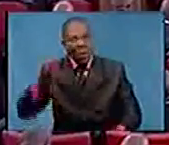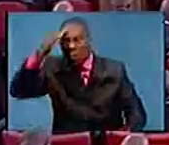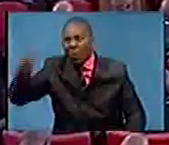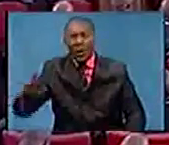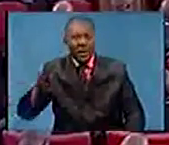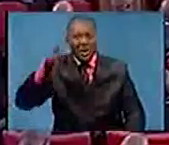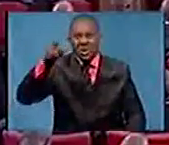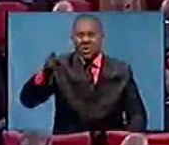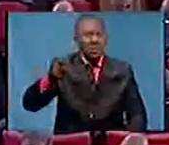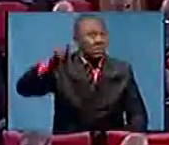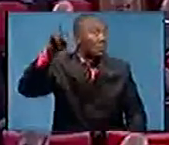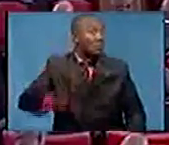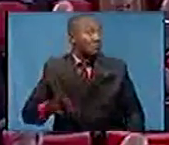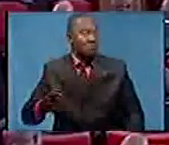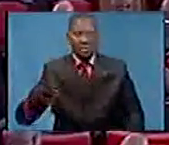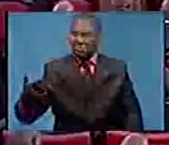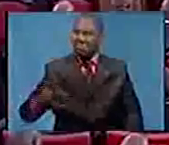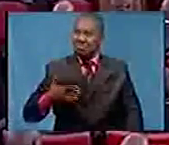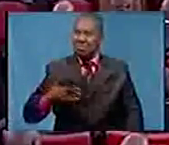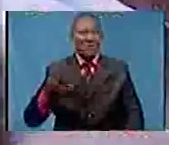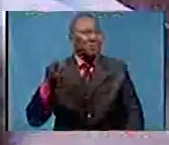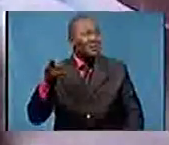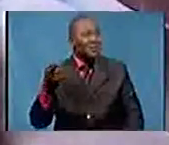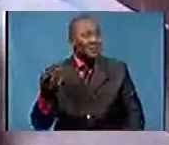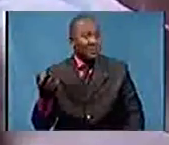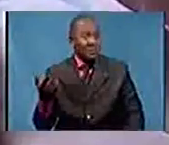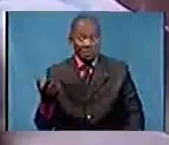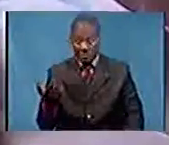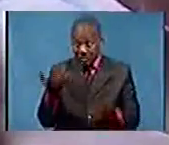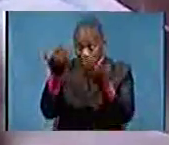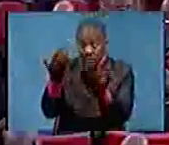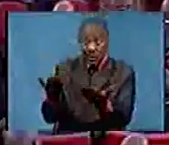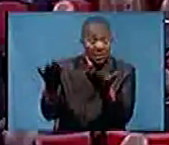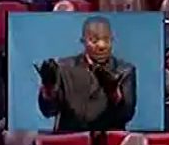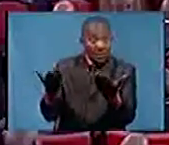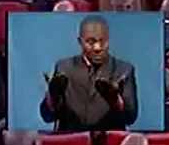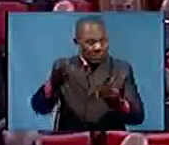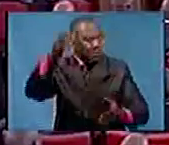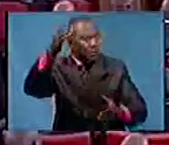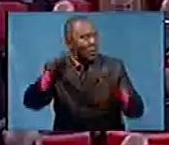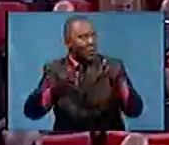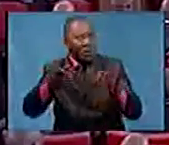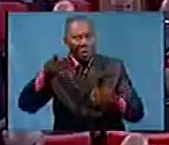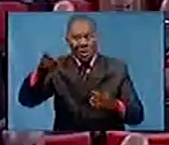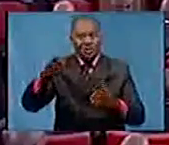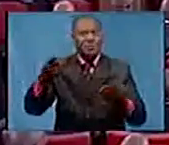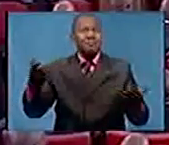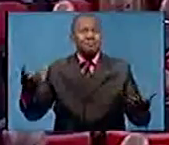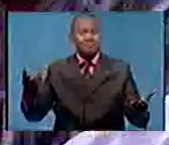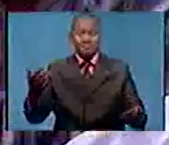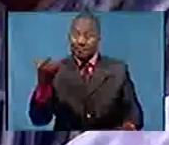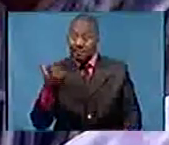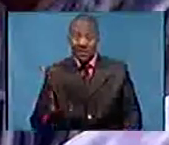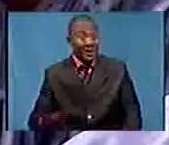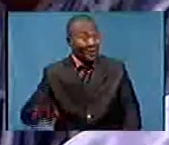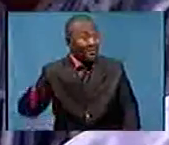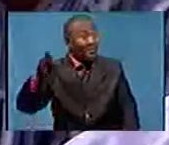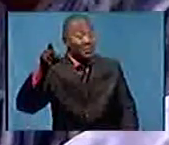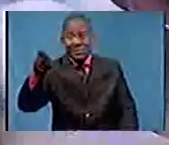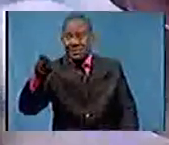You have made your mark to be what you are through the courts, the legal system. You turn around